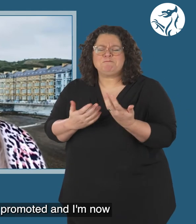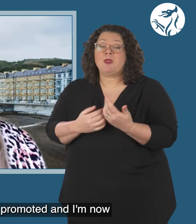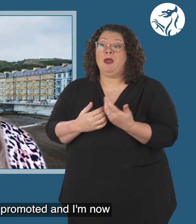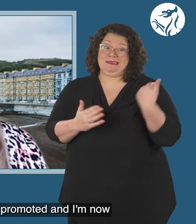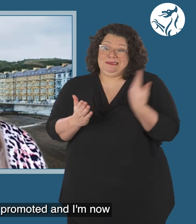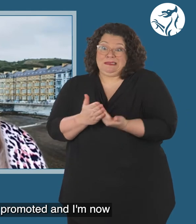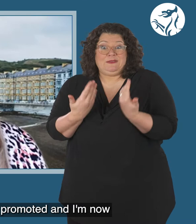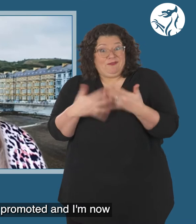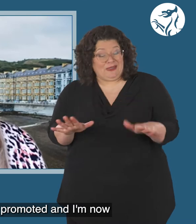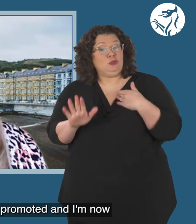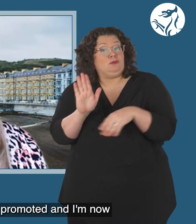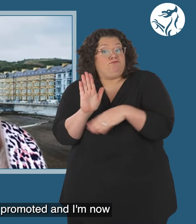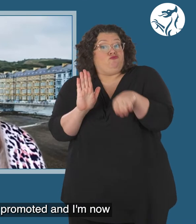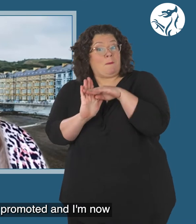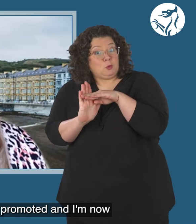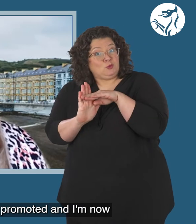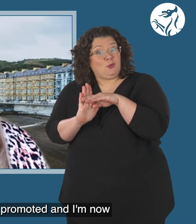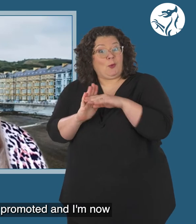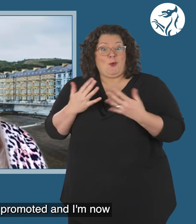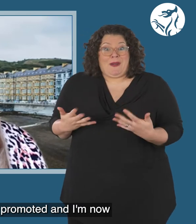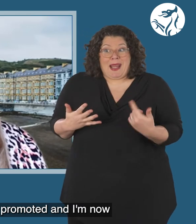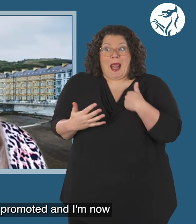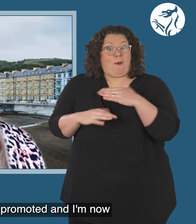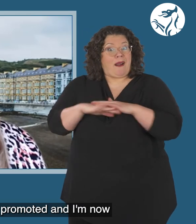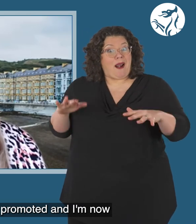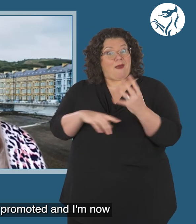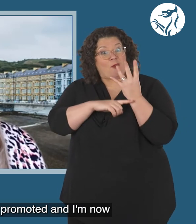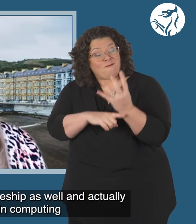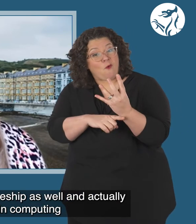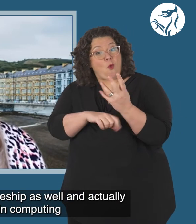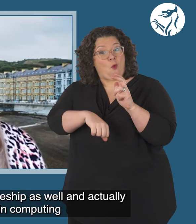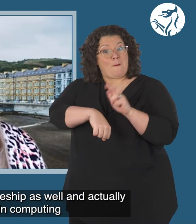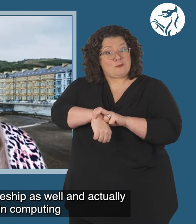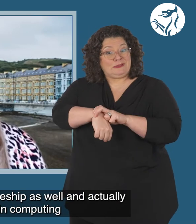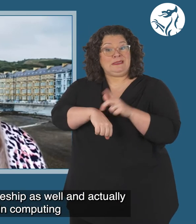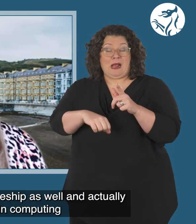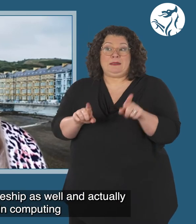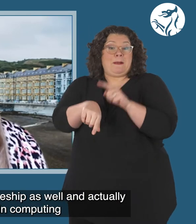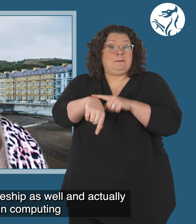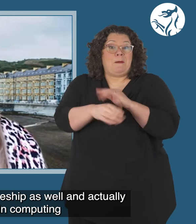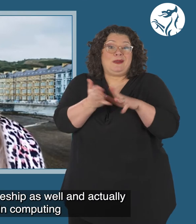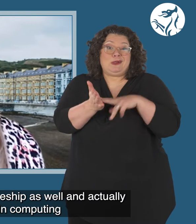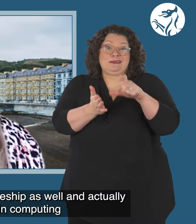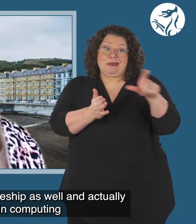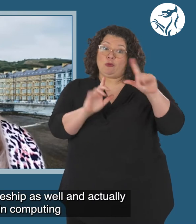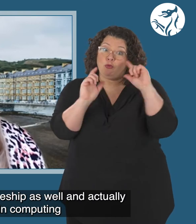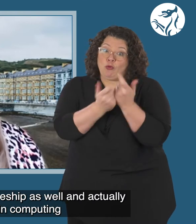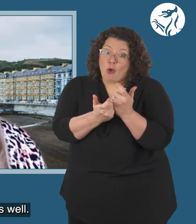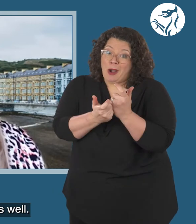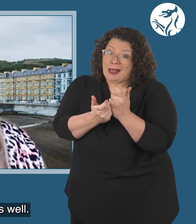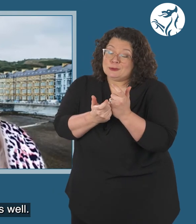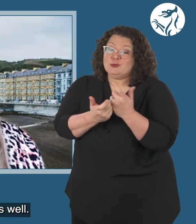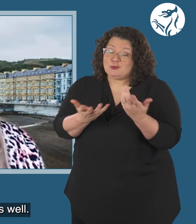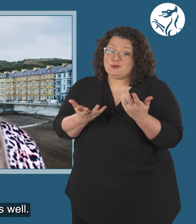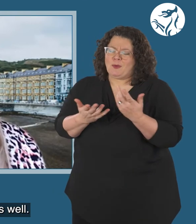And since I've recently been promoted and I'm now completing my level four apprenticeship as well. And actually completing a HNC and computing